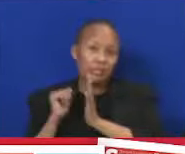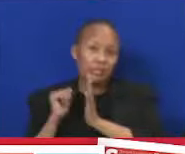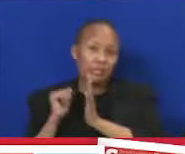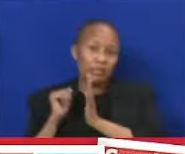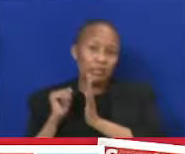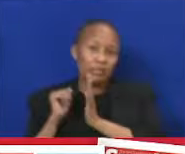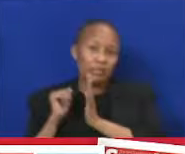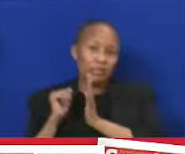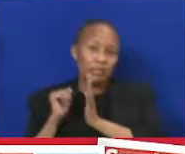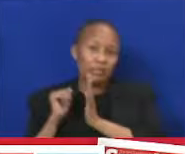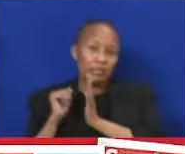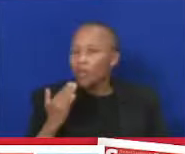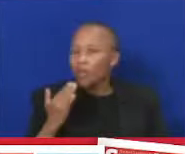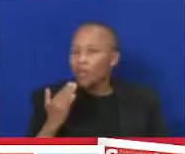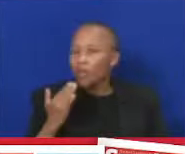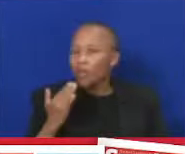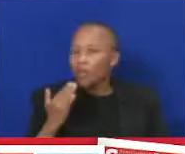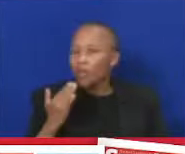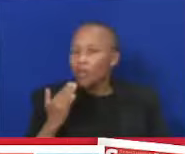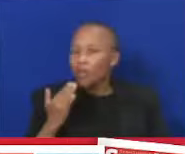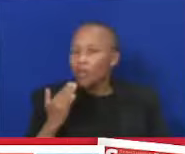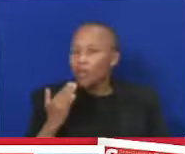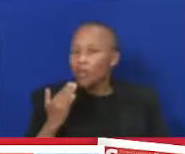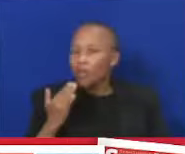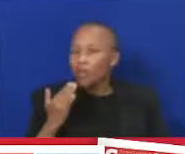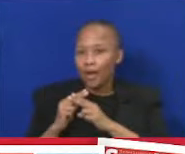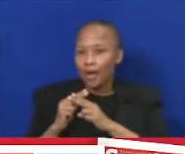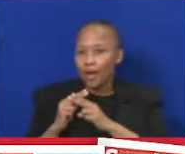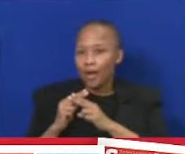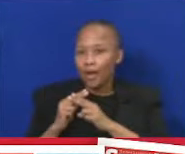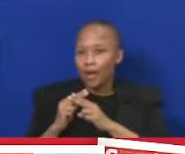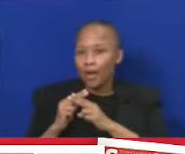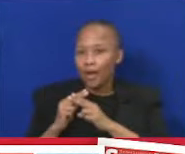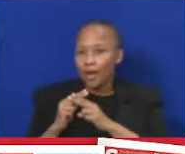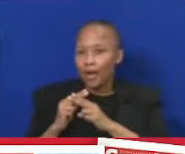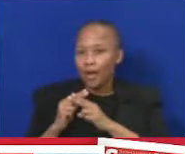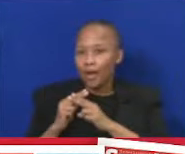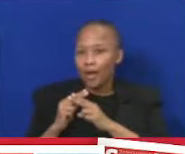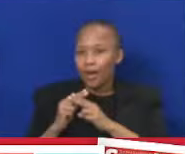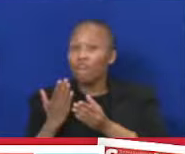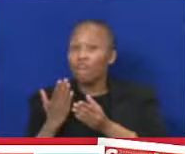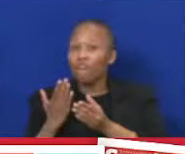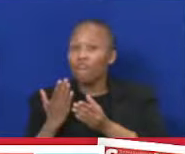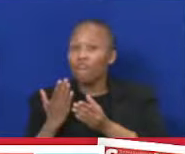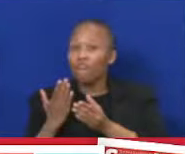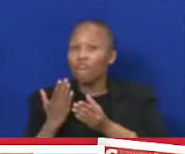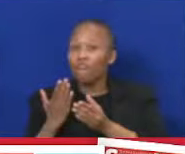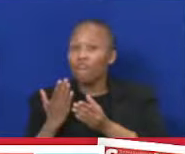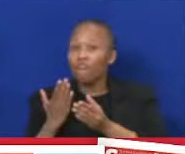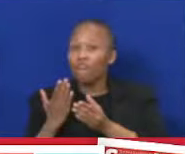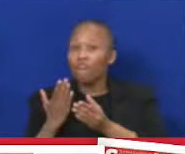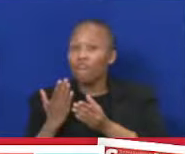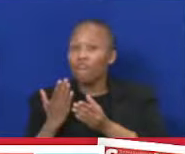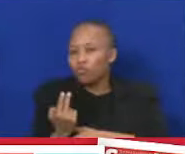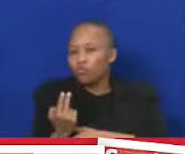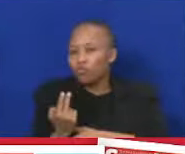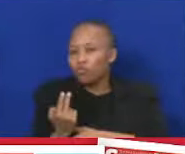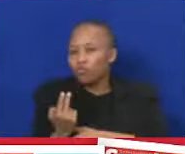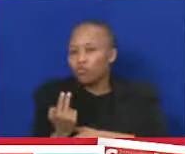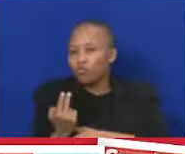also confirm that you are in possession of file 2 of 2, which should contain your